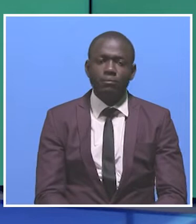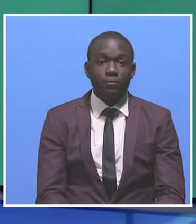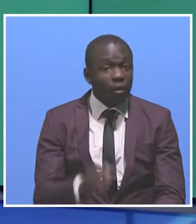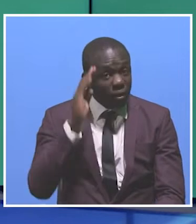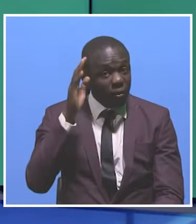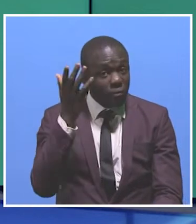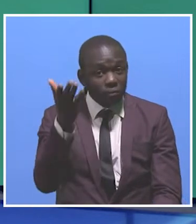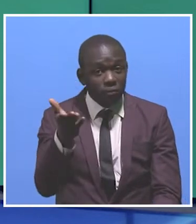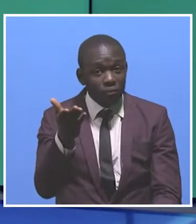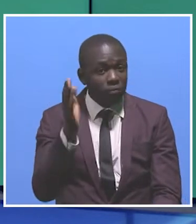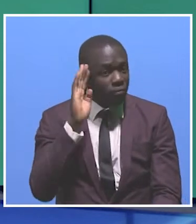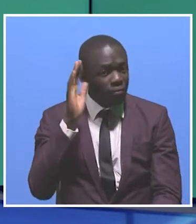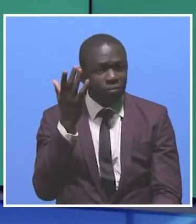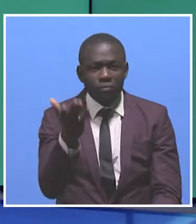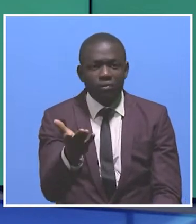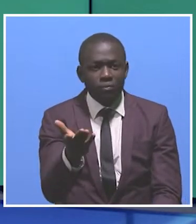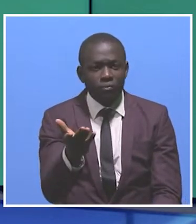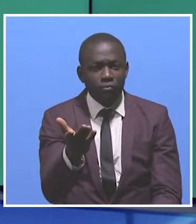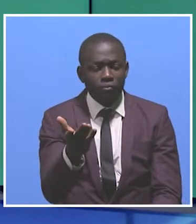Hello, are you there?